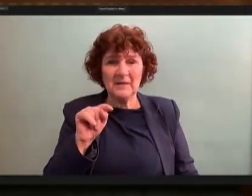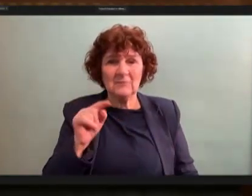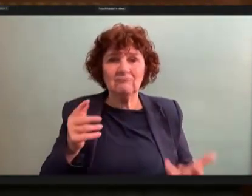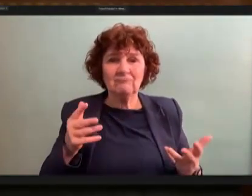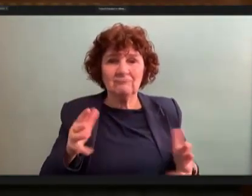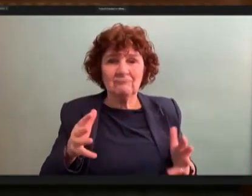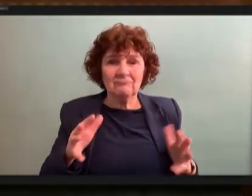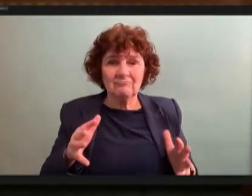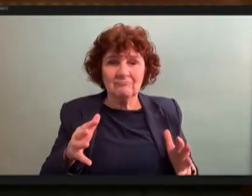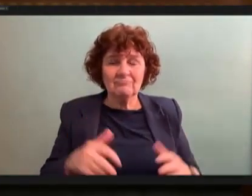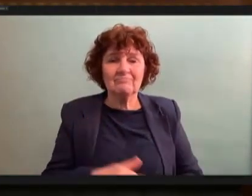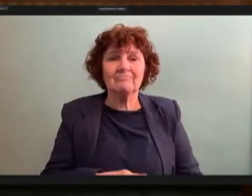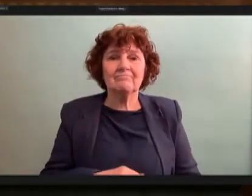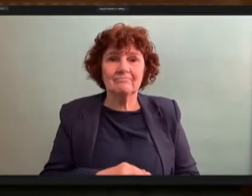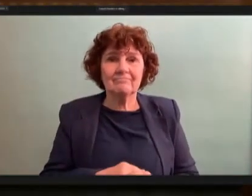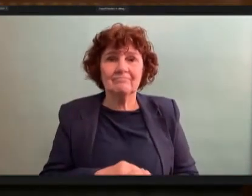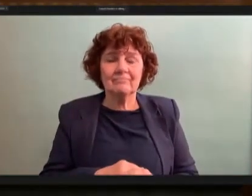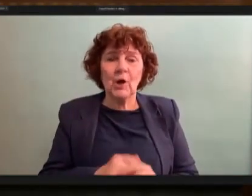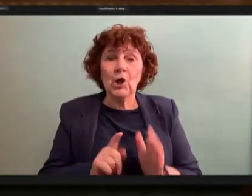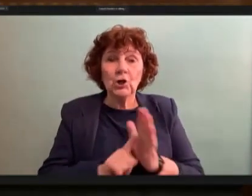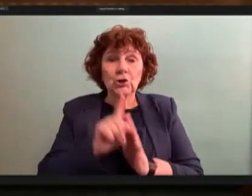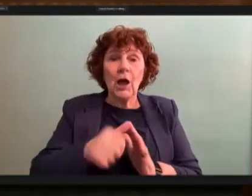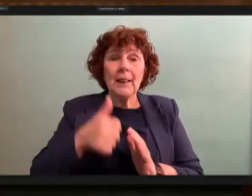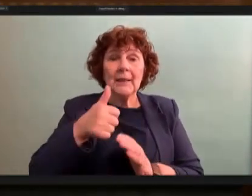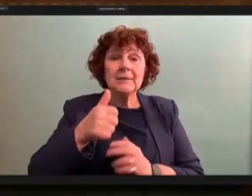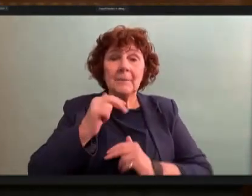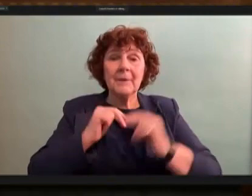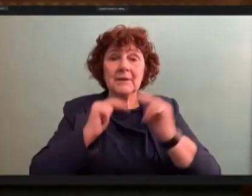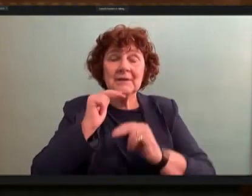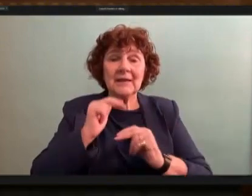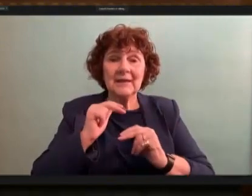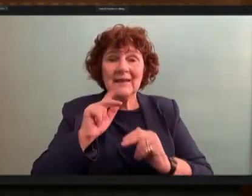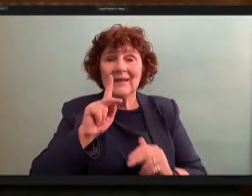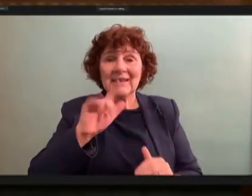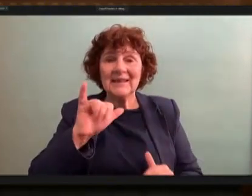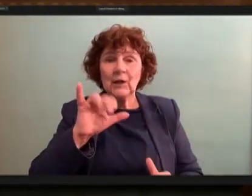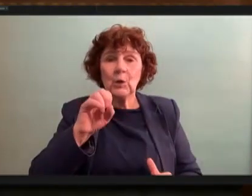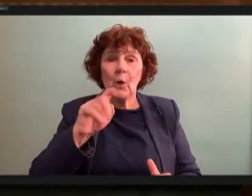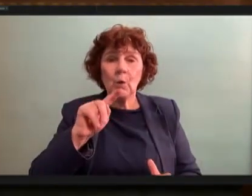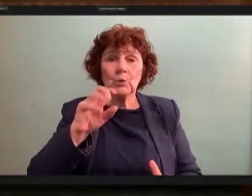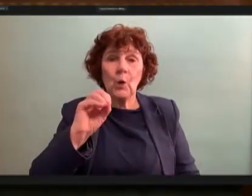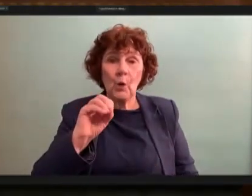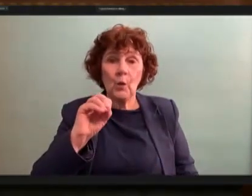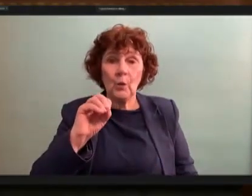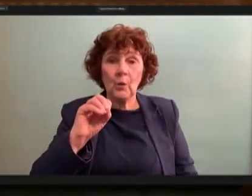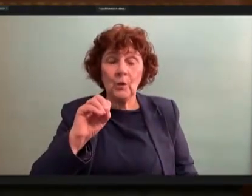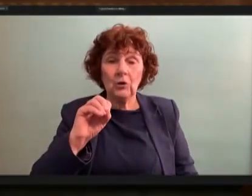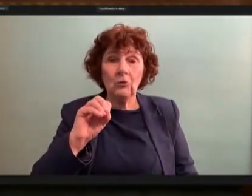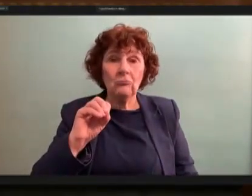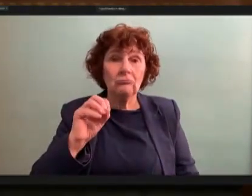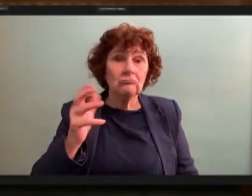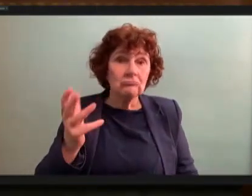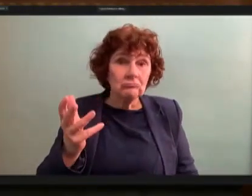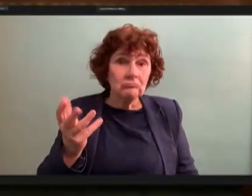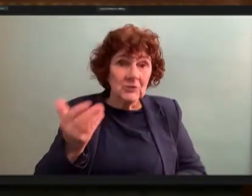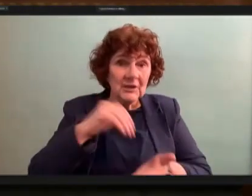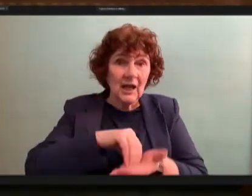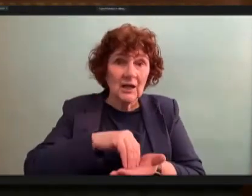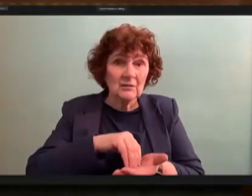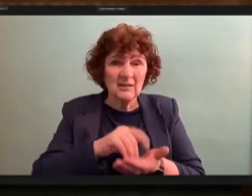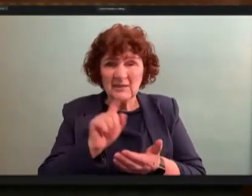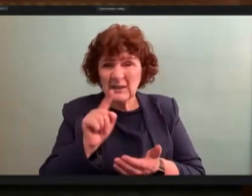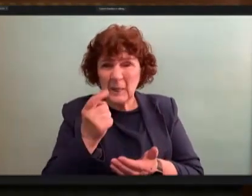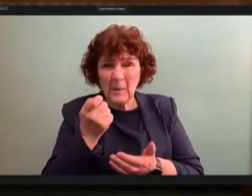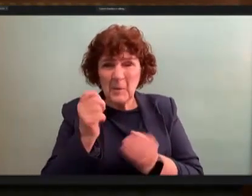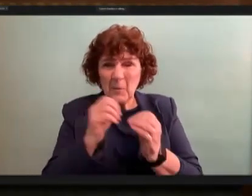The tallest building in Kyoto, Nihon, again, just over